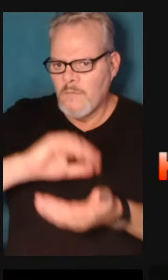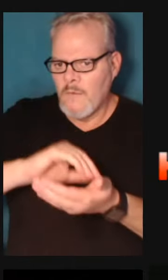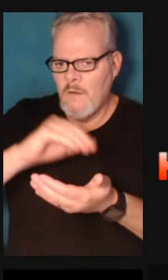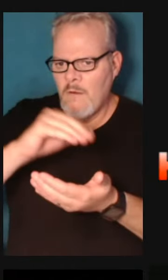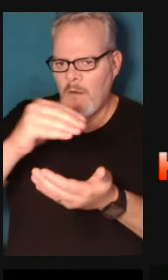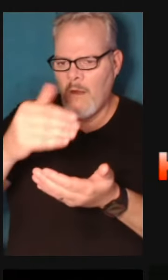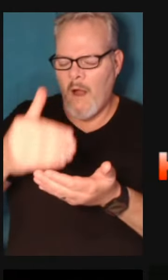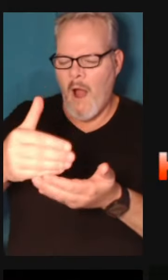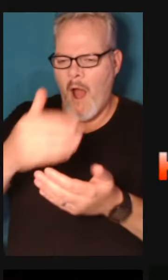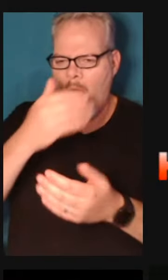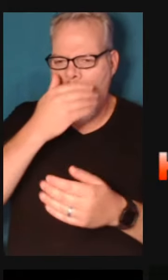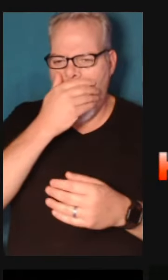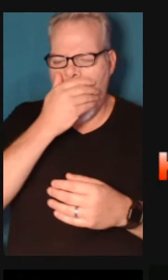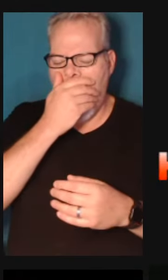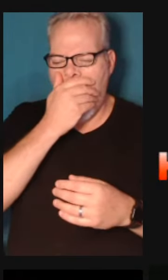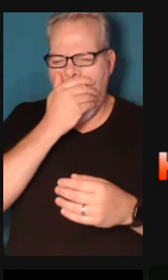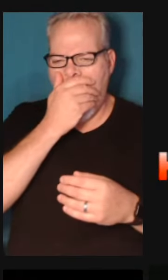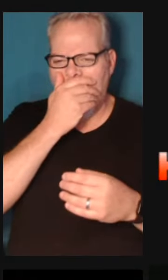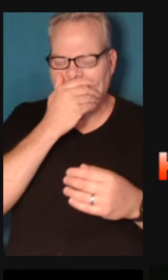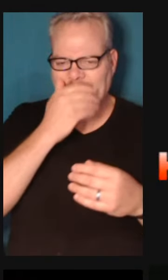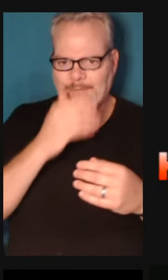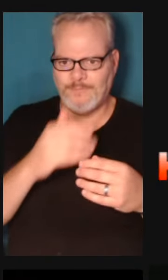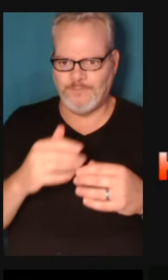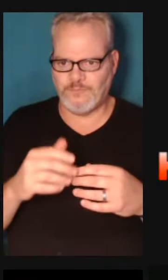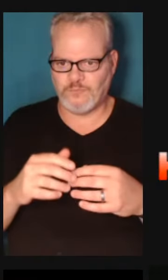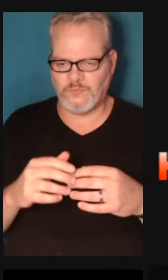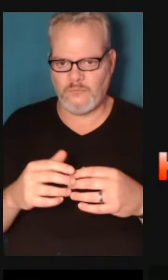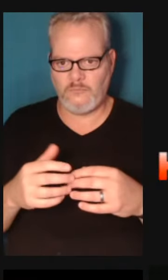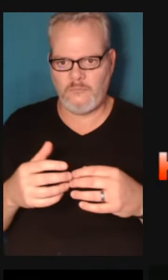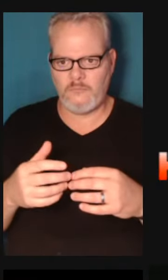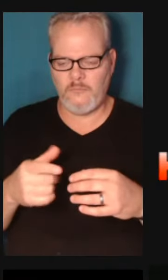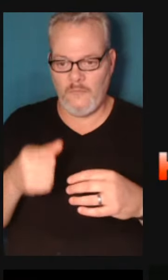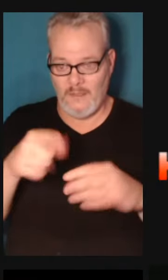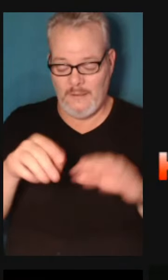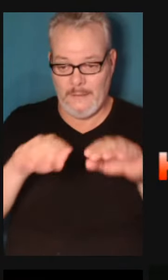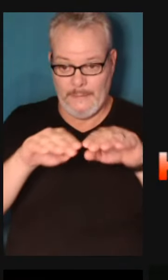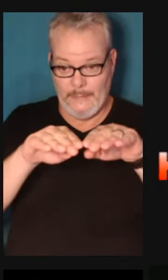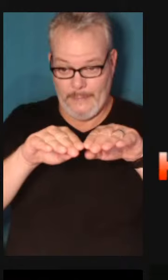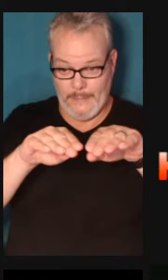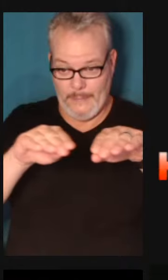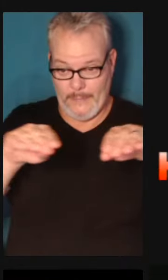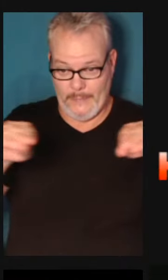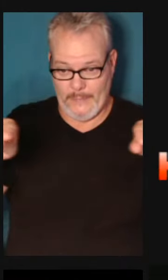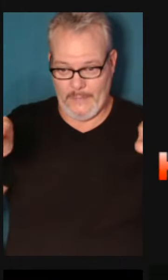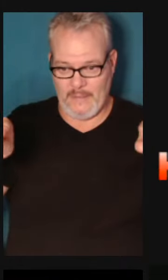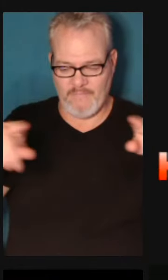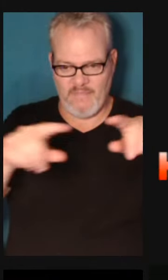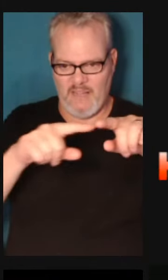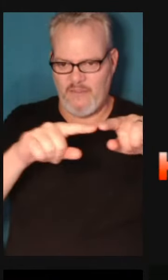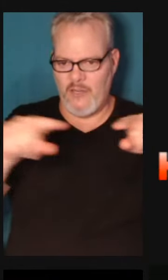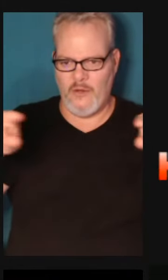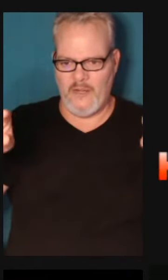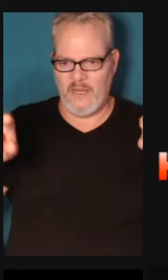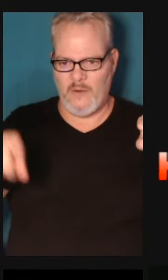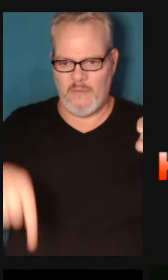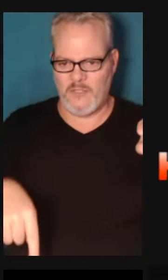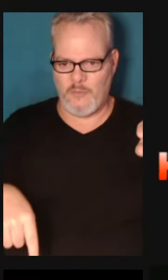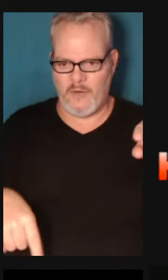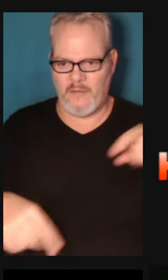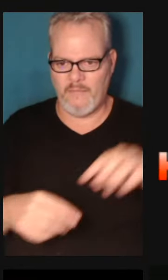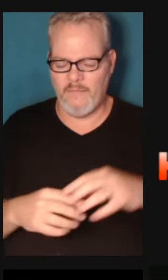this value right in here, this volume amount that would take. And so that, from our estimates, would